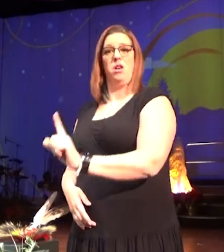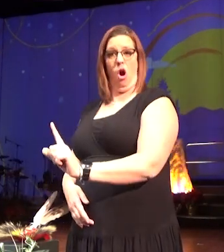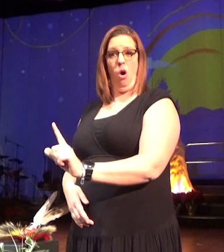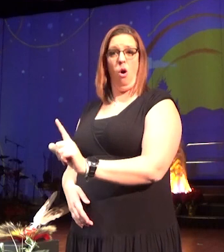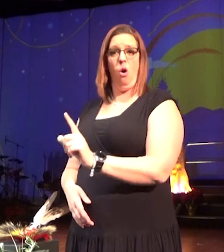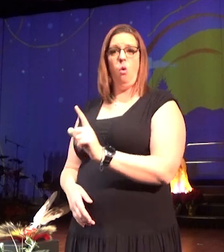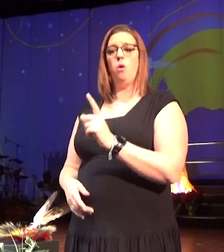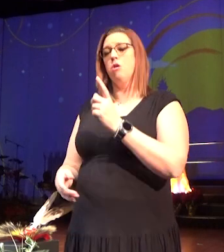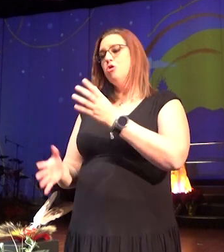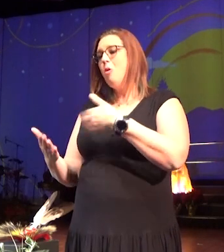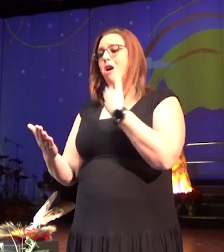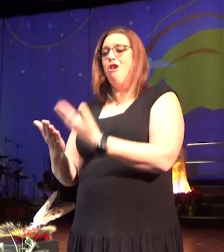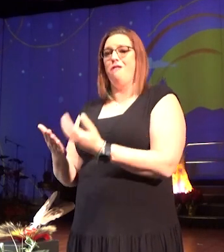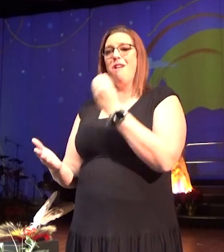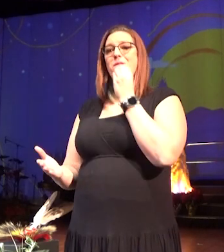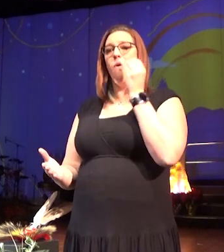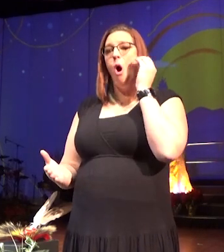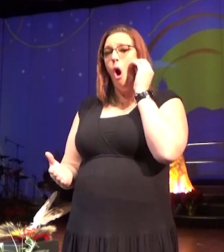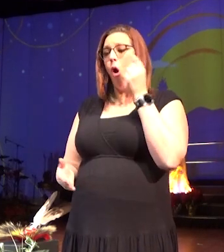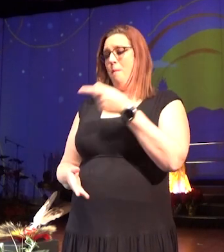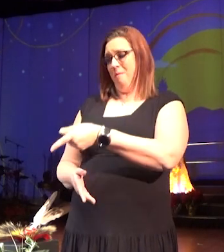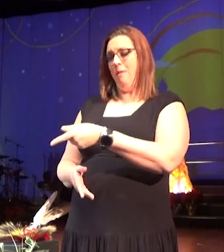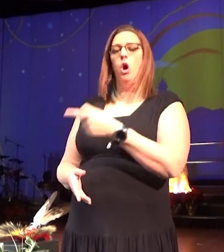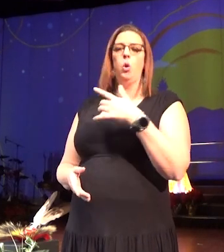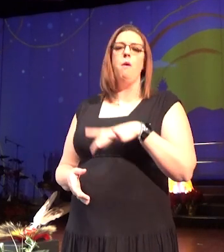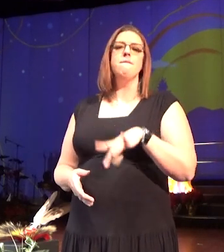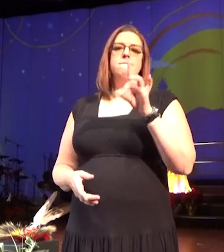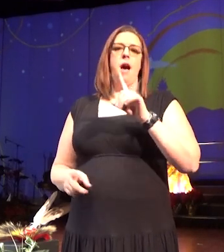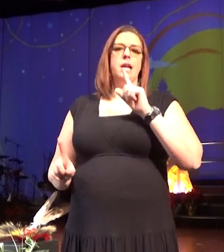raised." He said, "There you will find your answer."